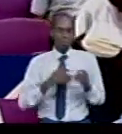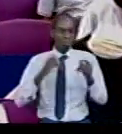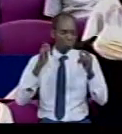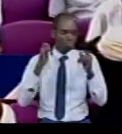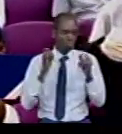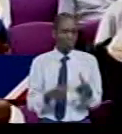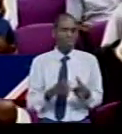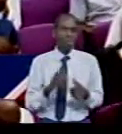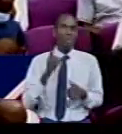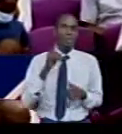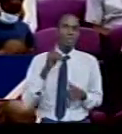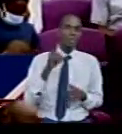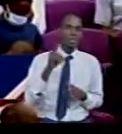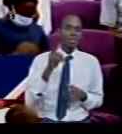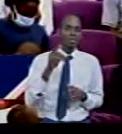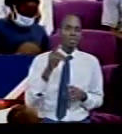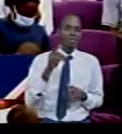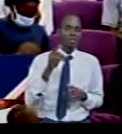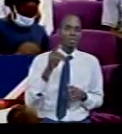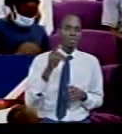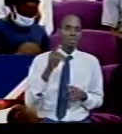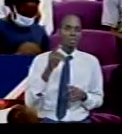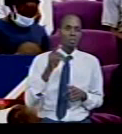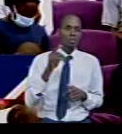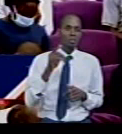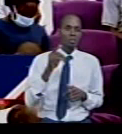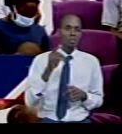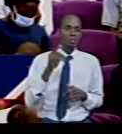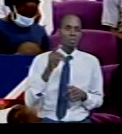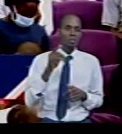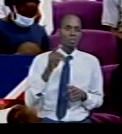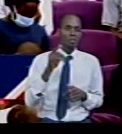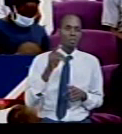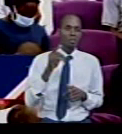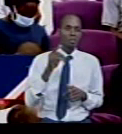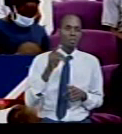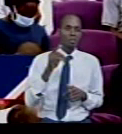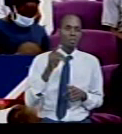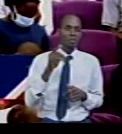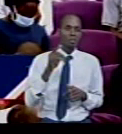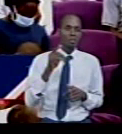He preached Christ in the synagogues that he